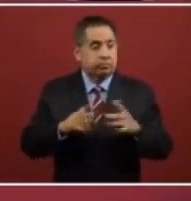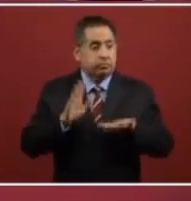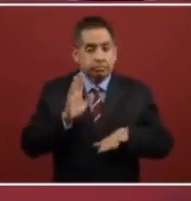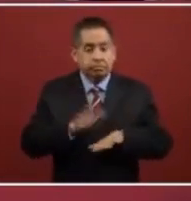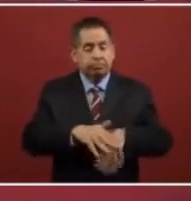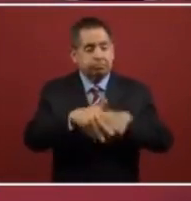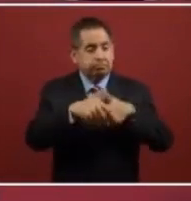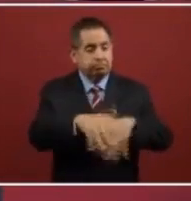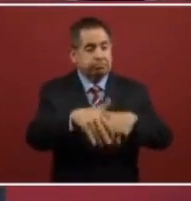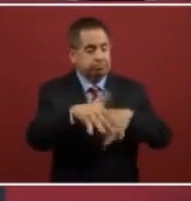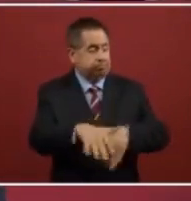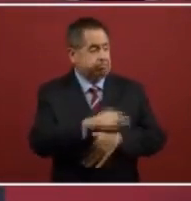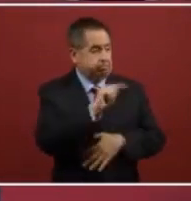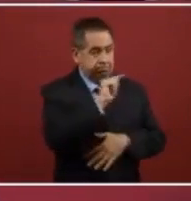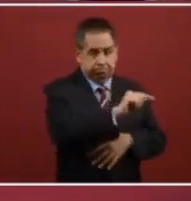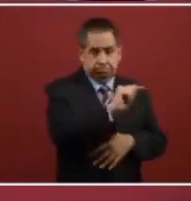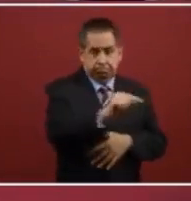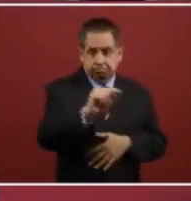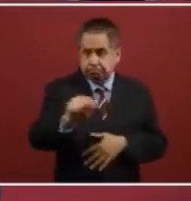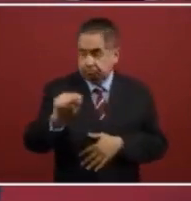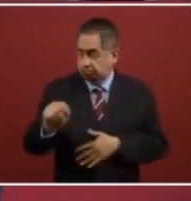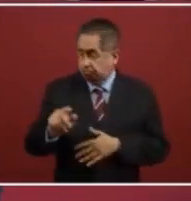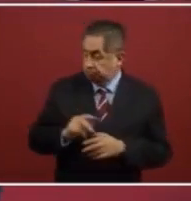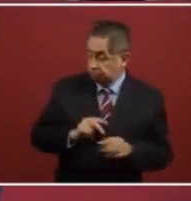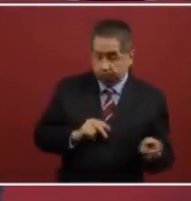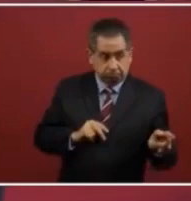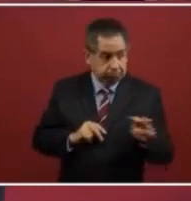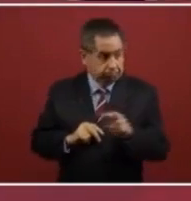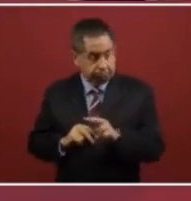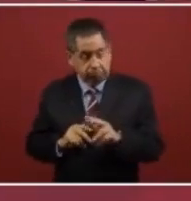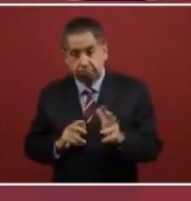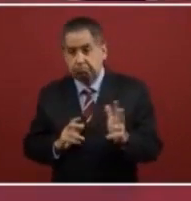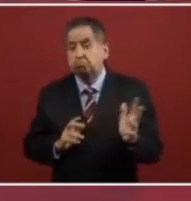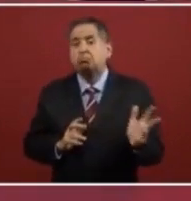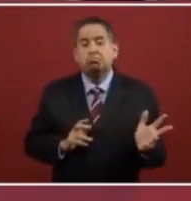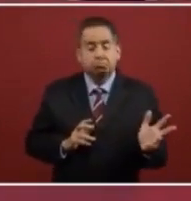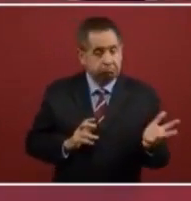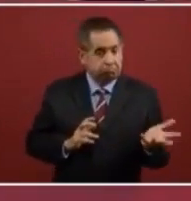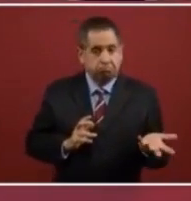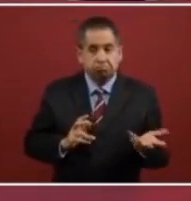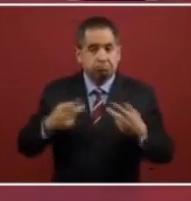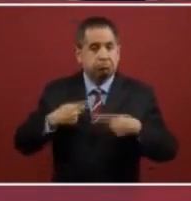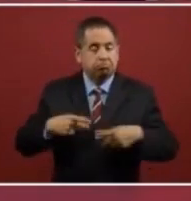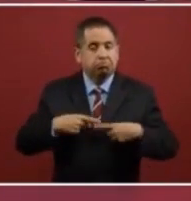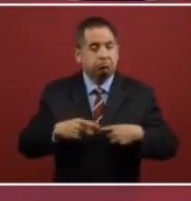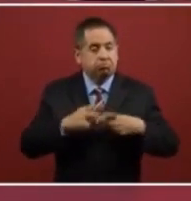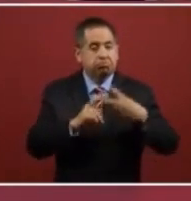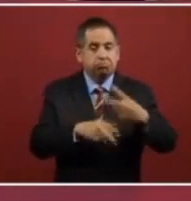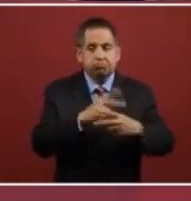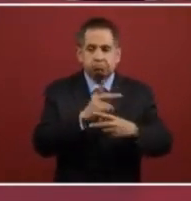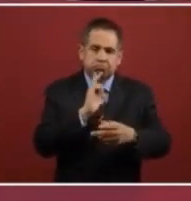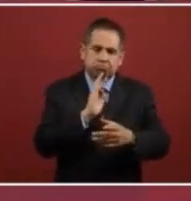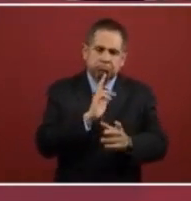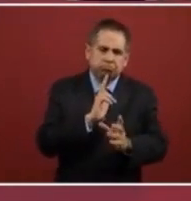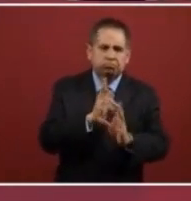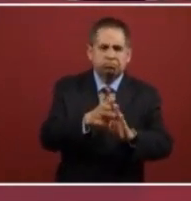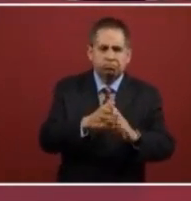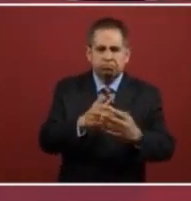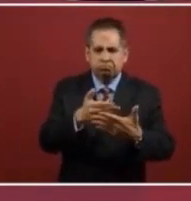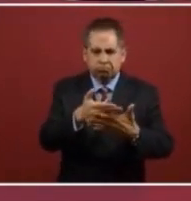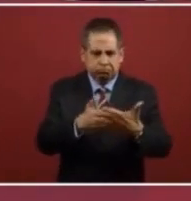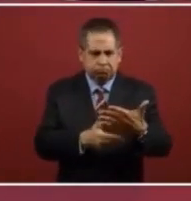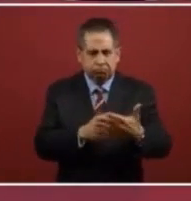manifestaciones, So he says now es decir, de there's gente more que manifestations a people inscribirse that para